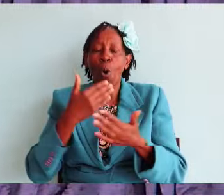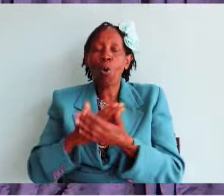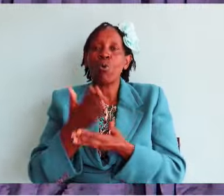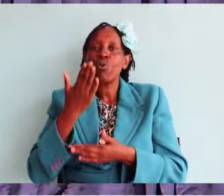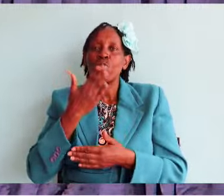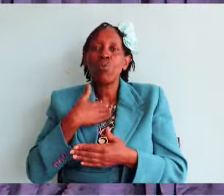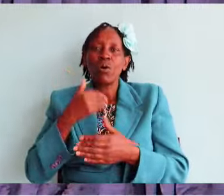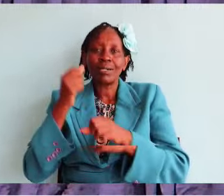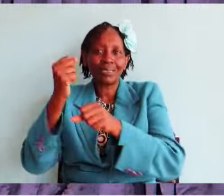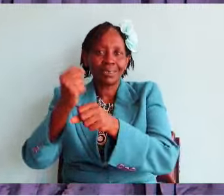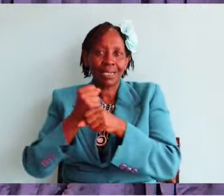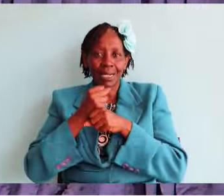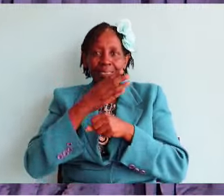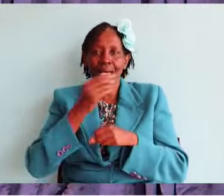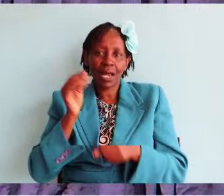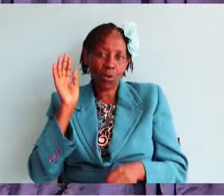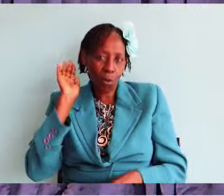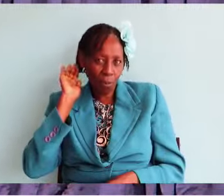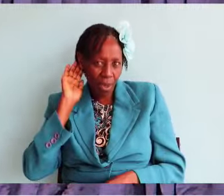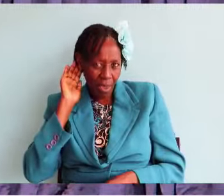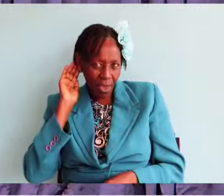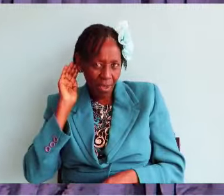obey. Now victory is coming.